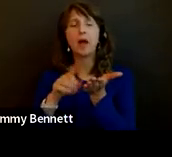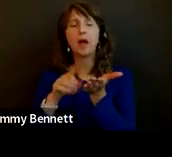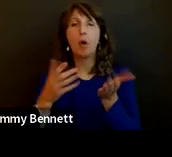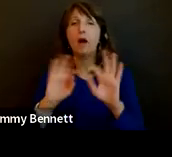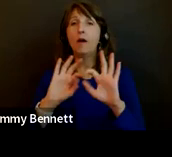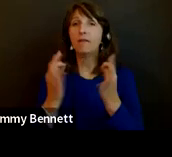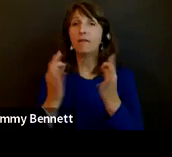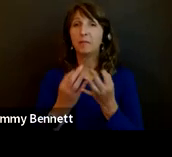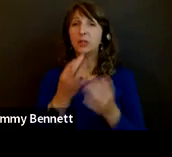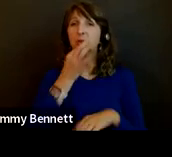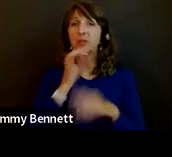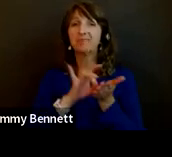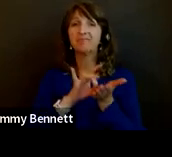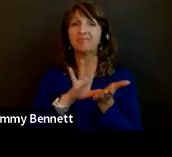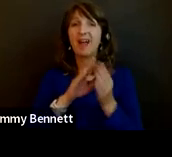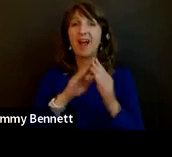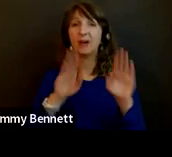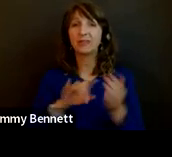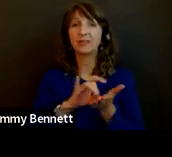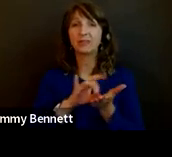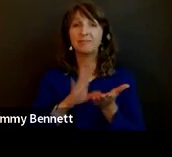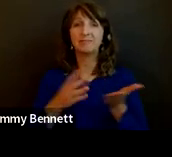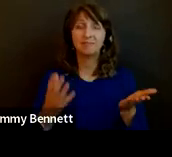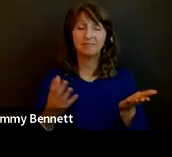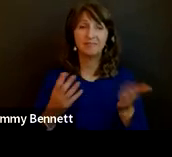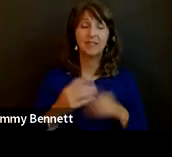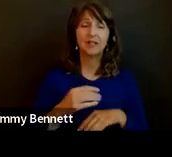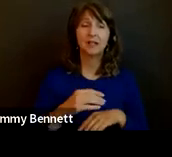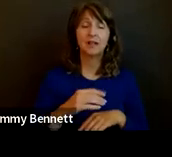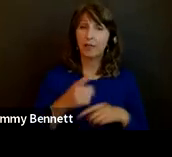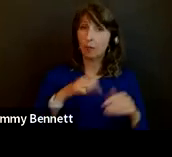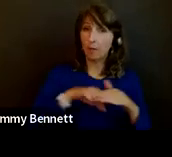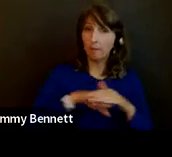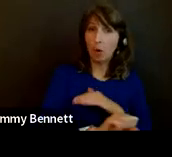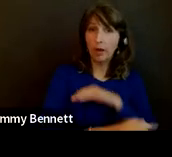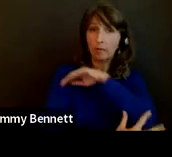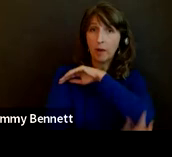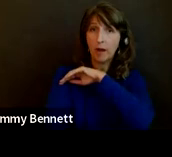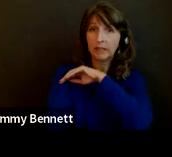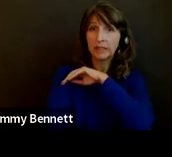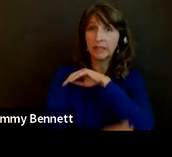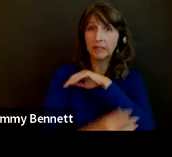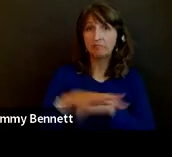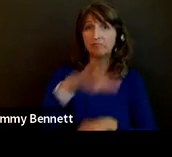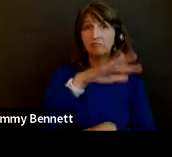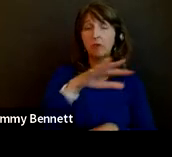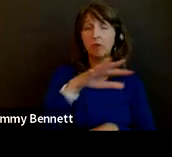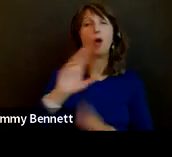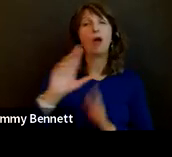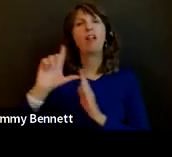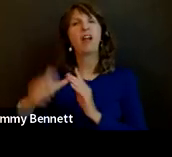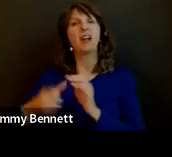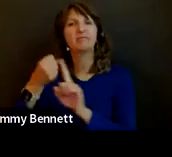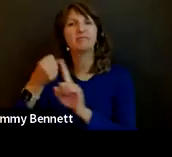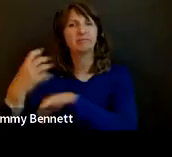their poverty situation? Were they born into it? Did it happen when they were younger? Did they become impoverished when they were young adults?